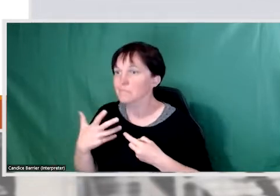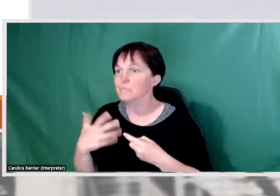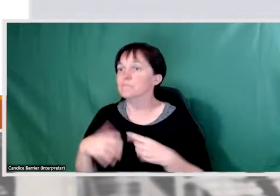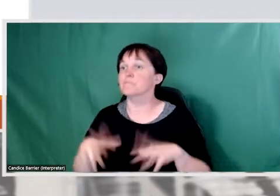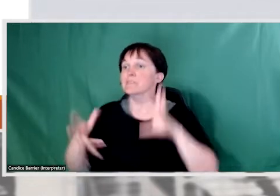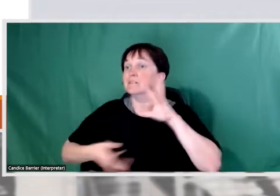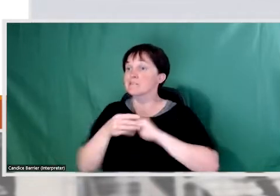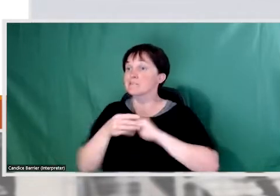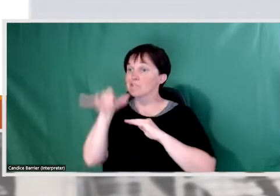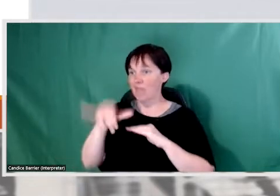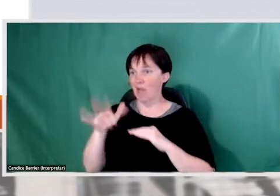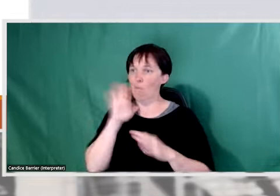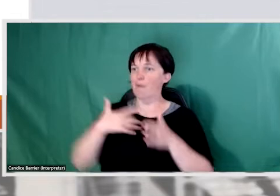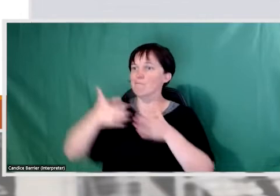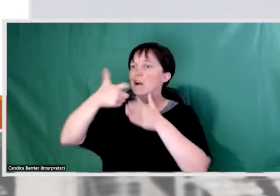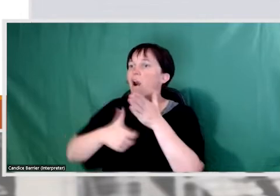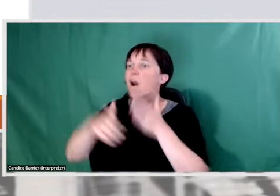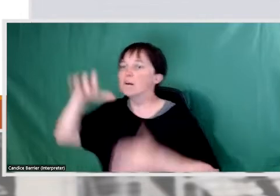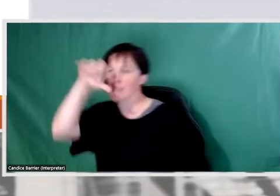there will be a cost estimate.